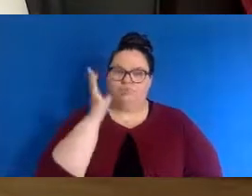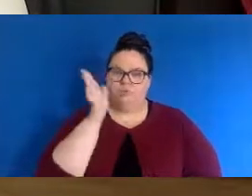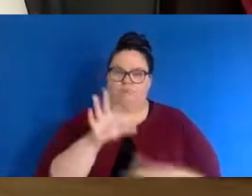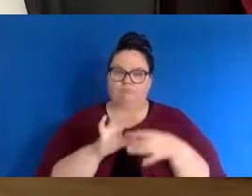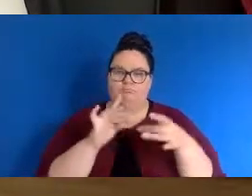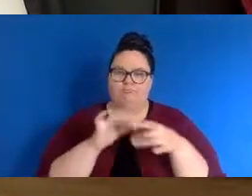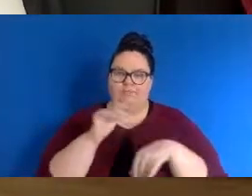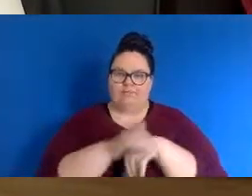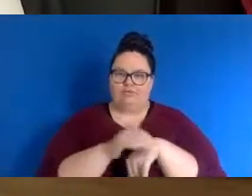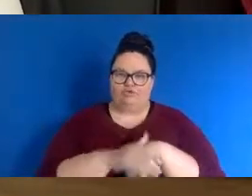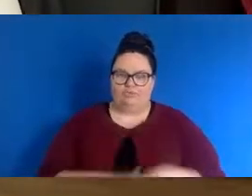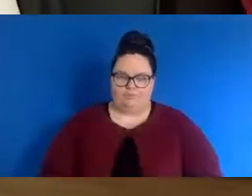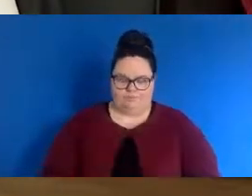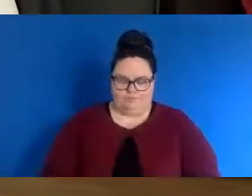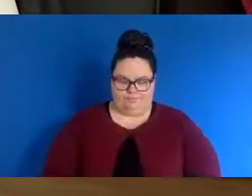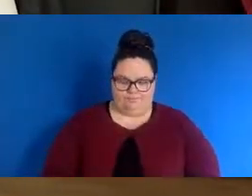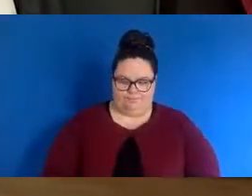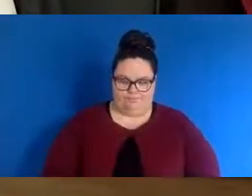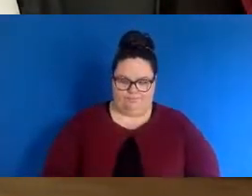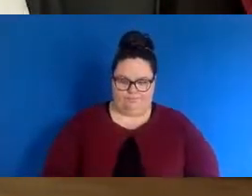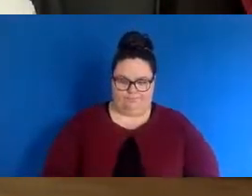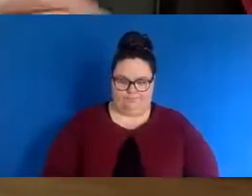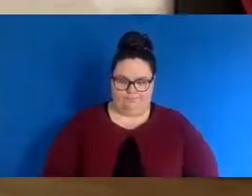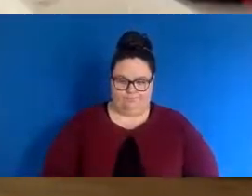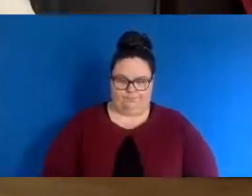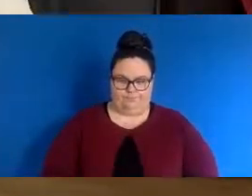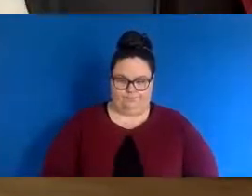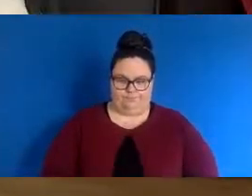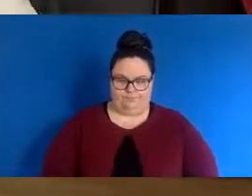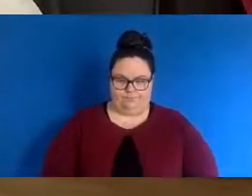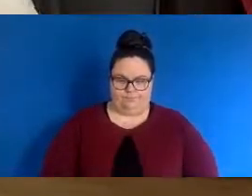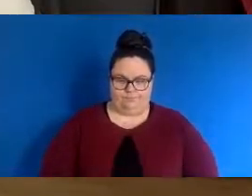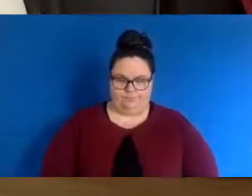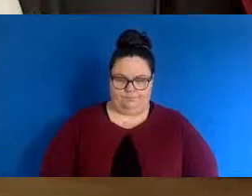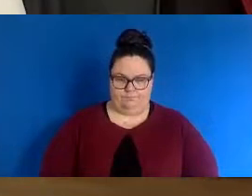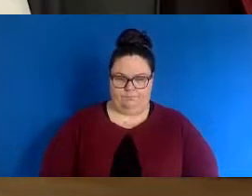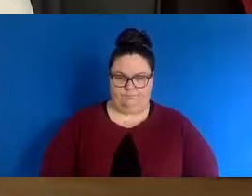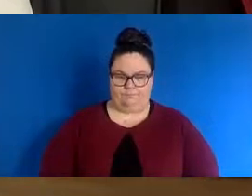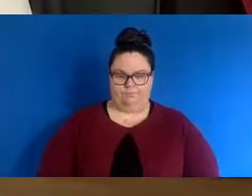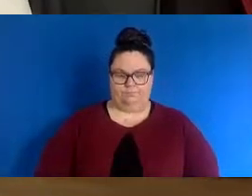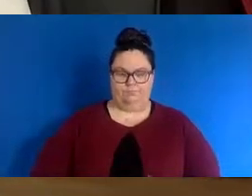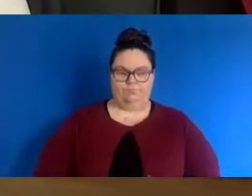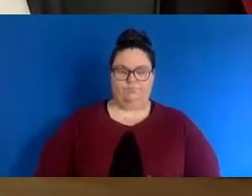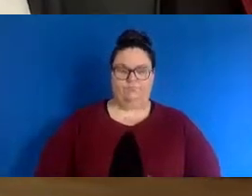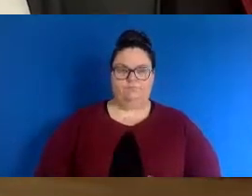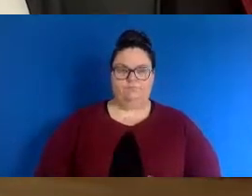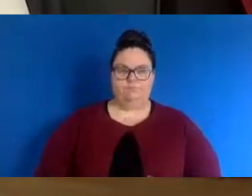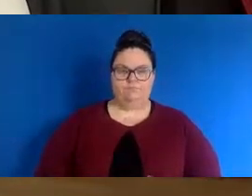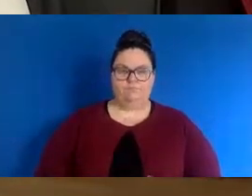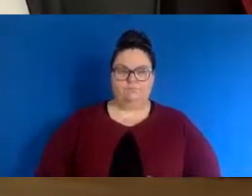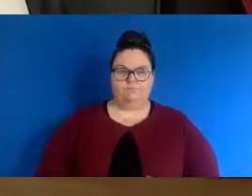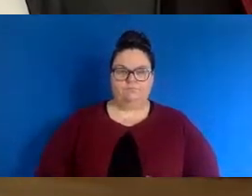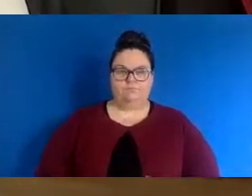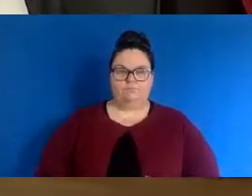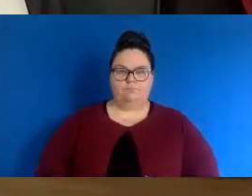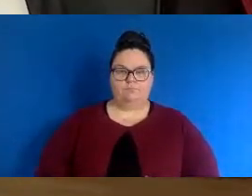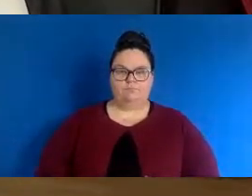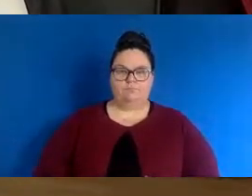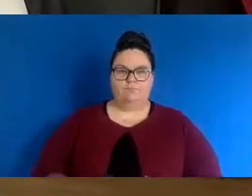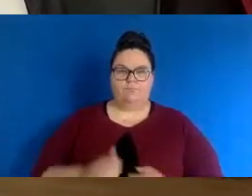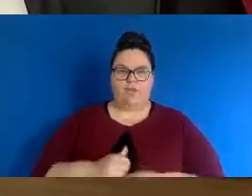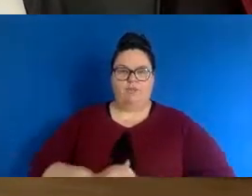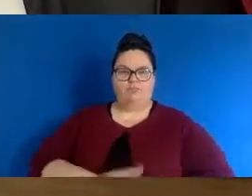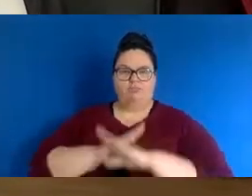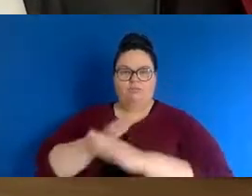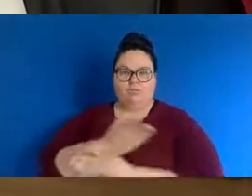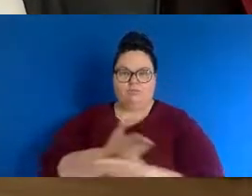accelerated, the number of active cases of COVID-19 has significantly declined. The best way to protect yourself and those around